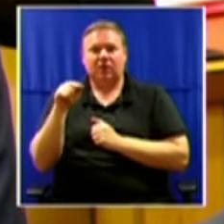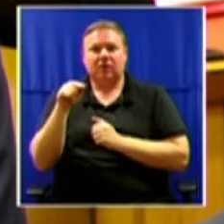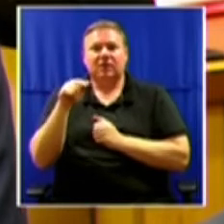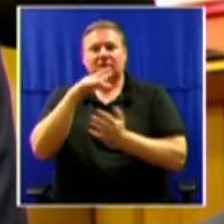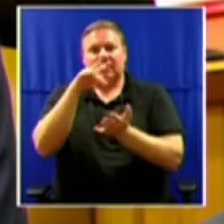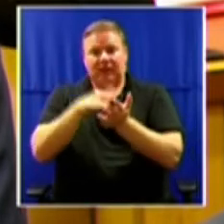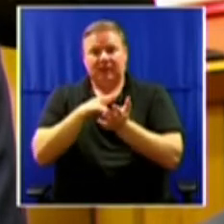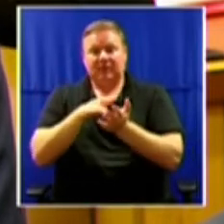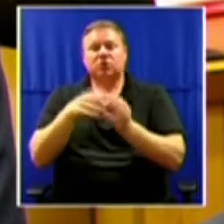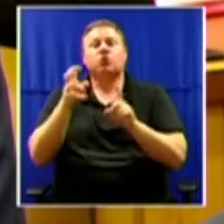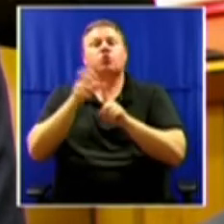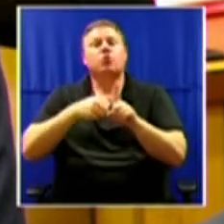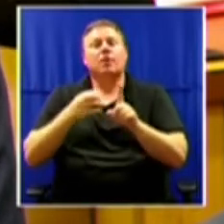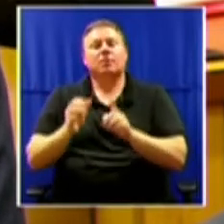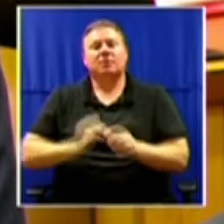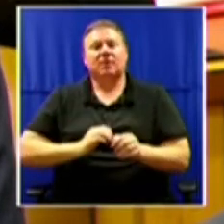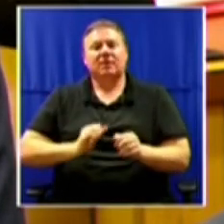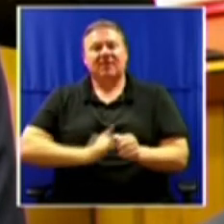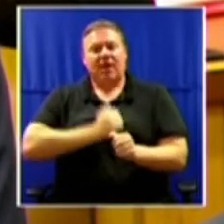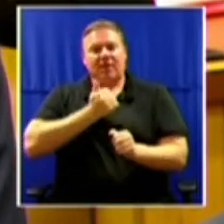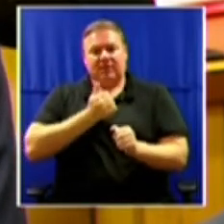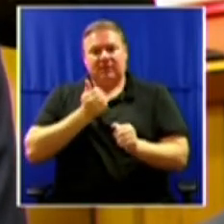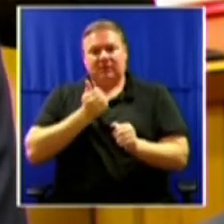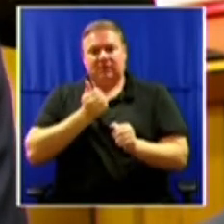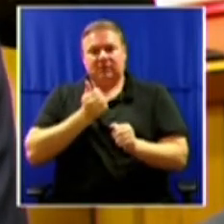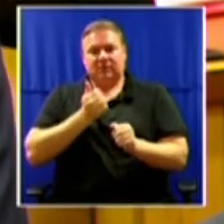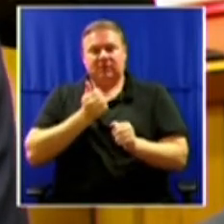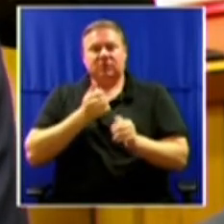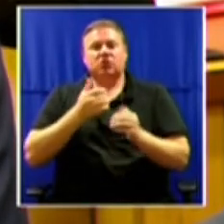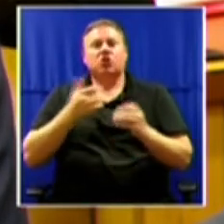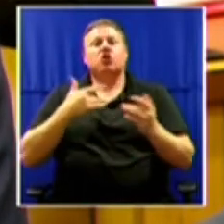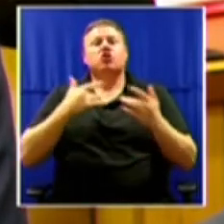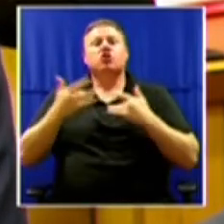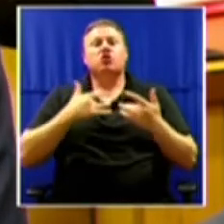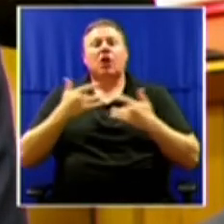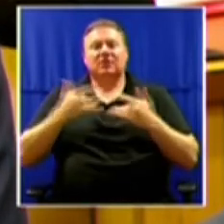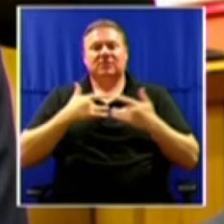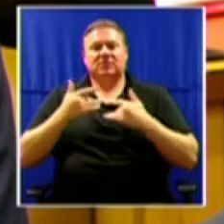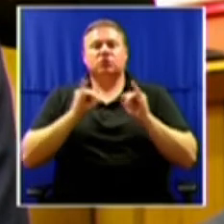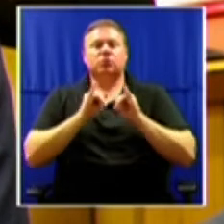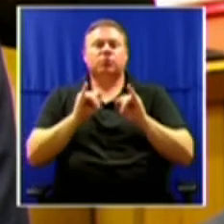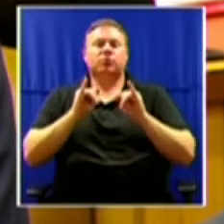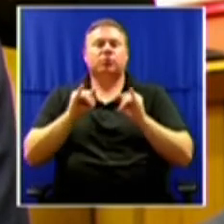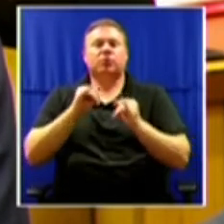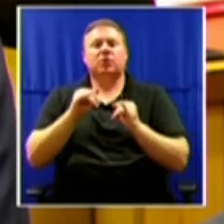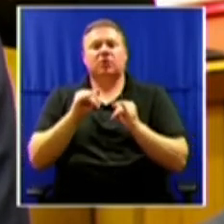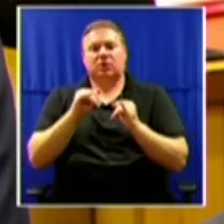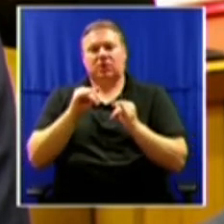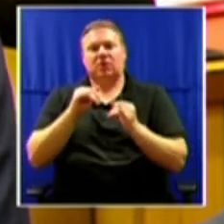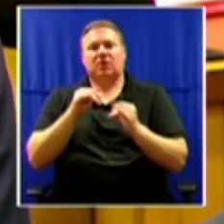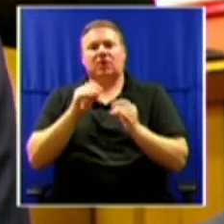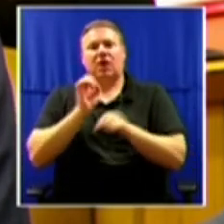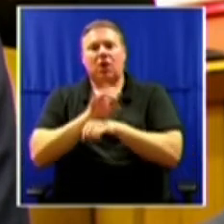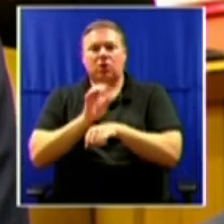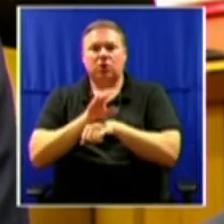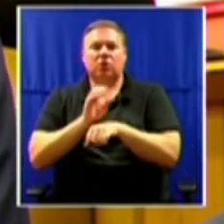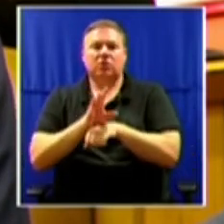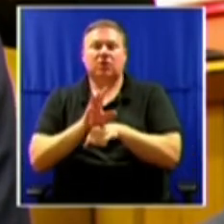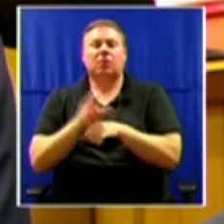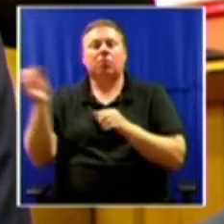room. They receive comfort and crisis counseling, where service providers are available to a survivor in one